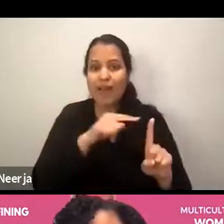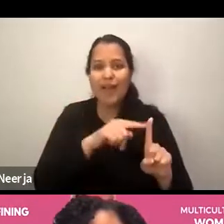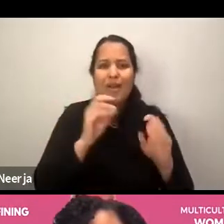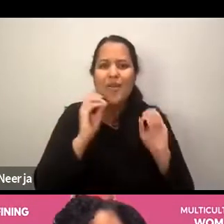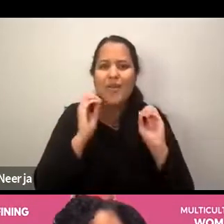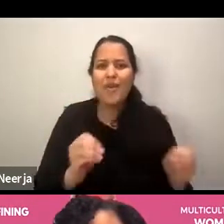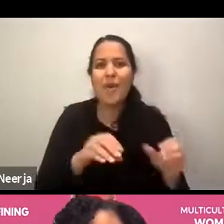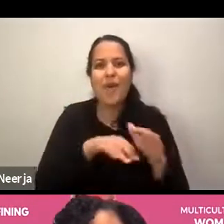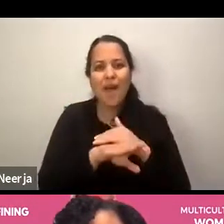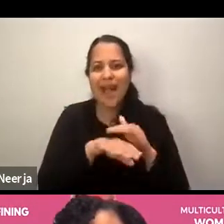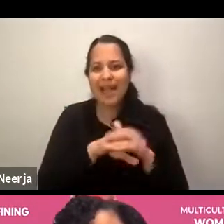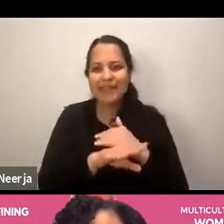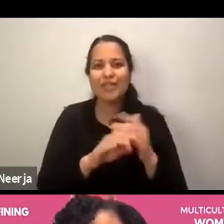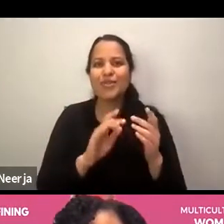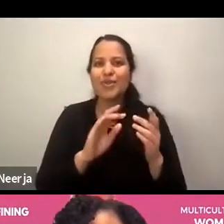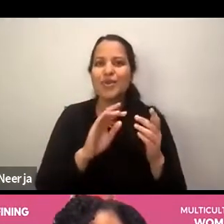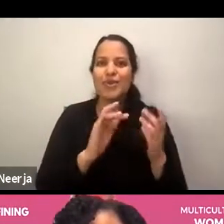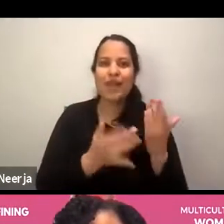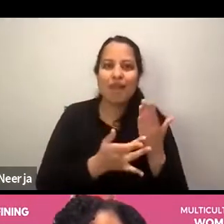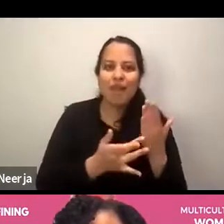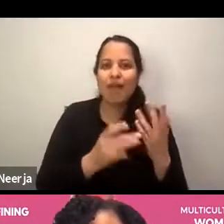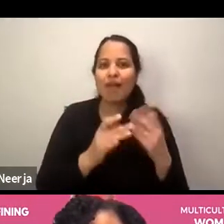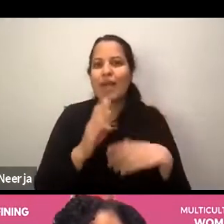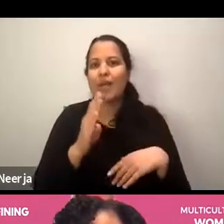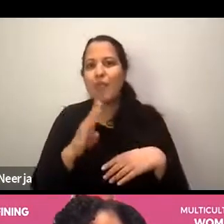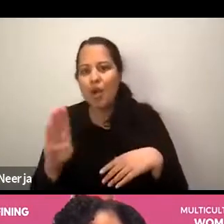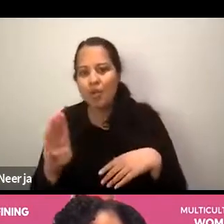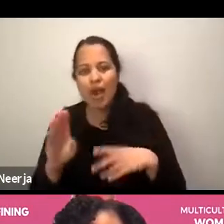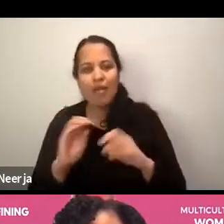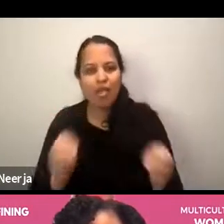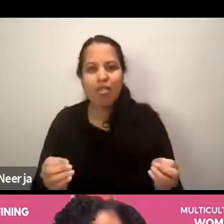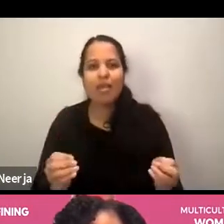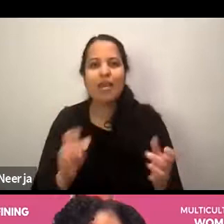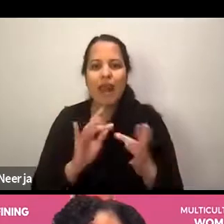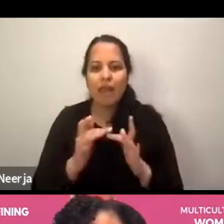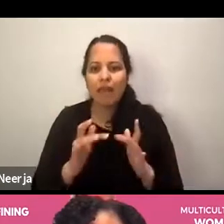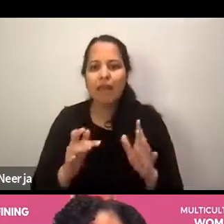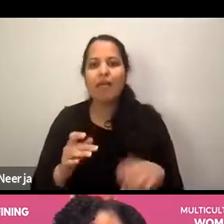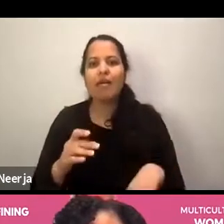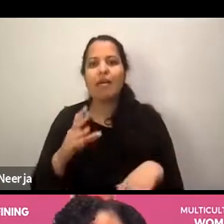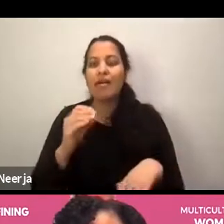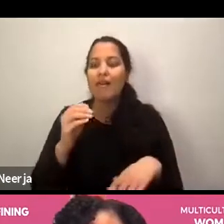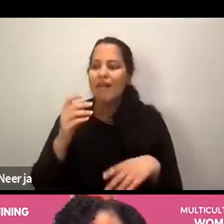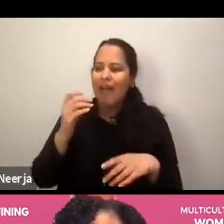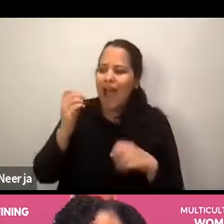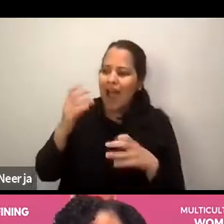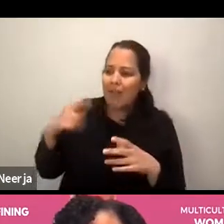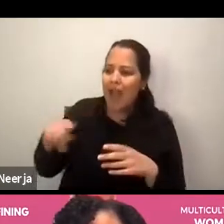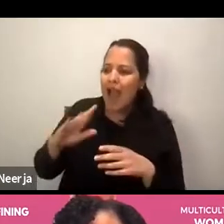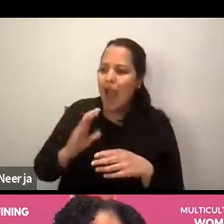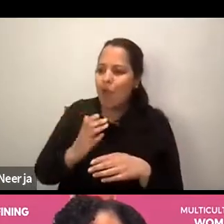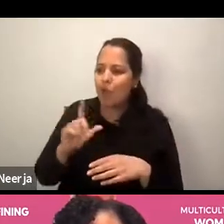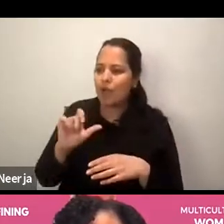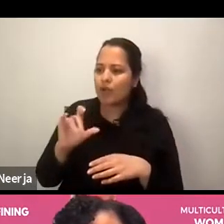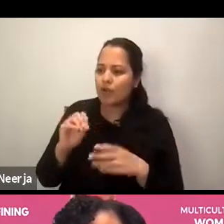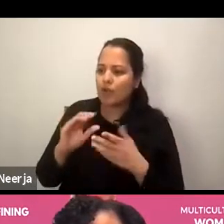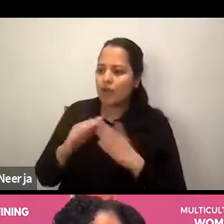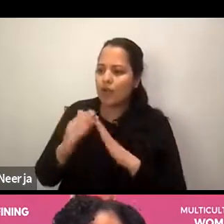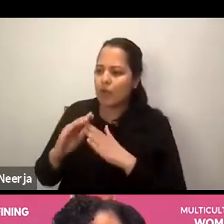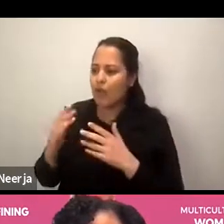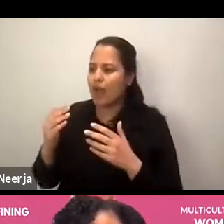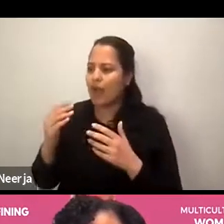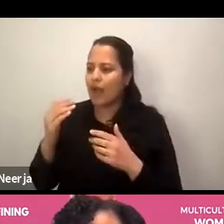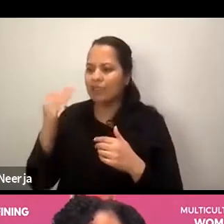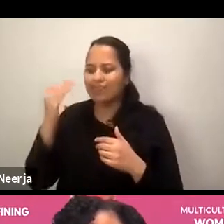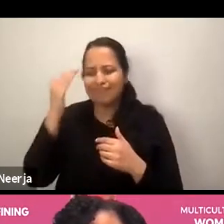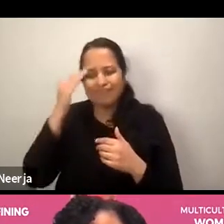computer literacy and how many of our Latino community is actually computer literate and can access a form online and fill it out in